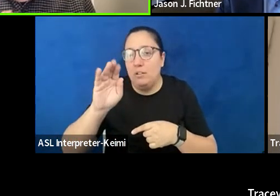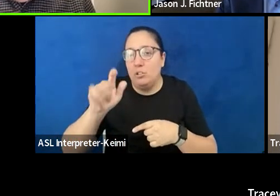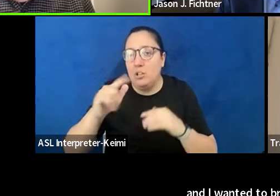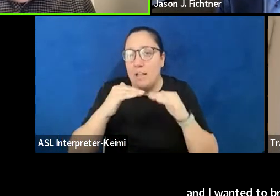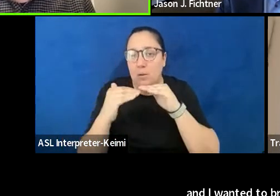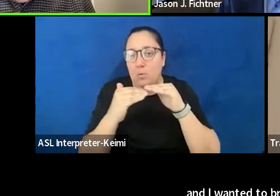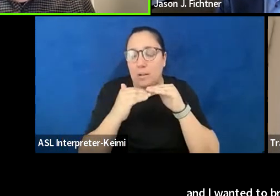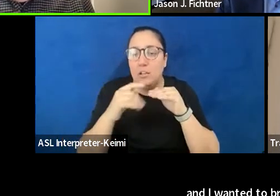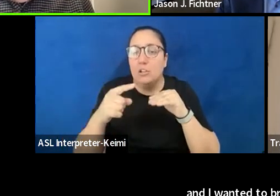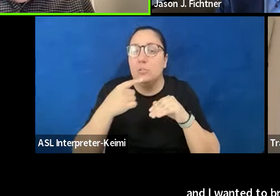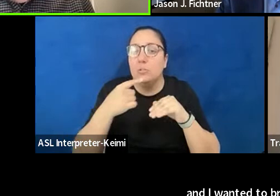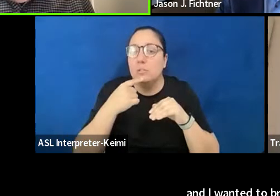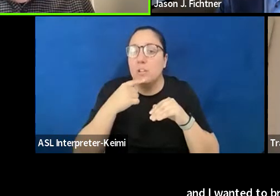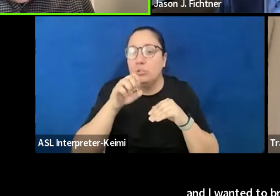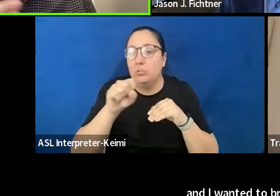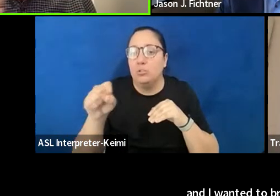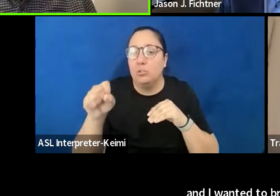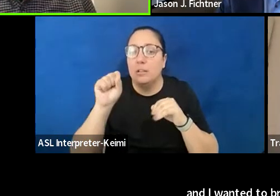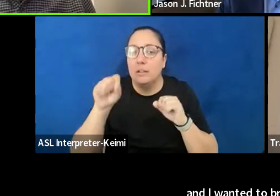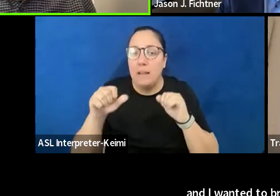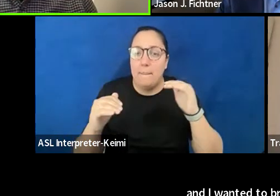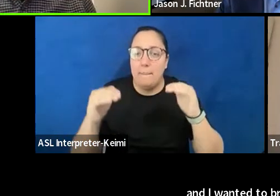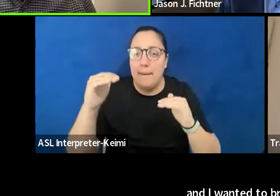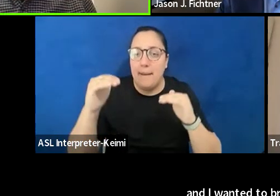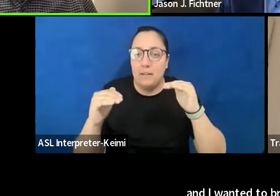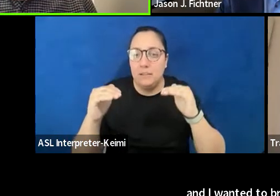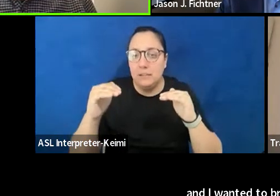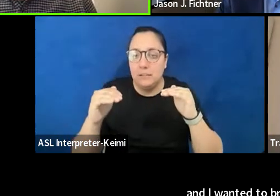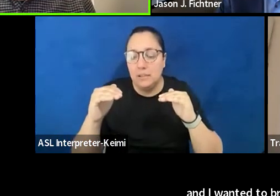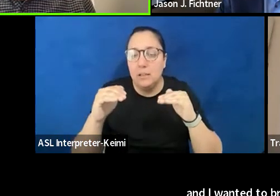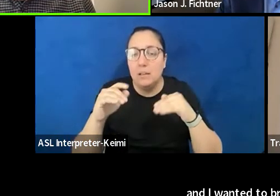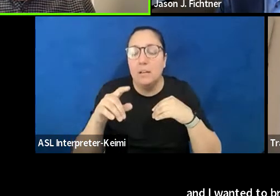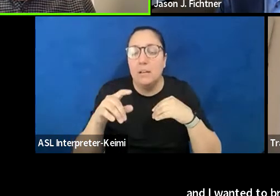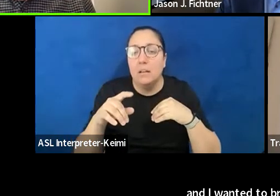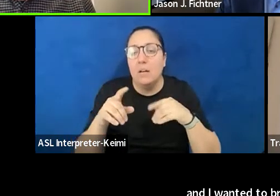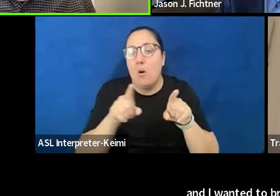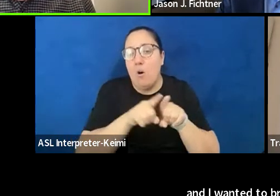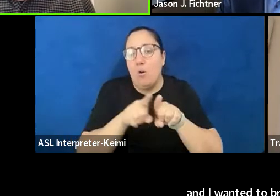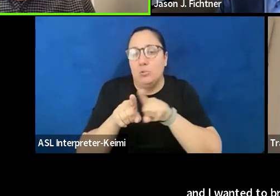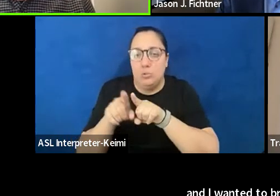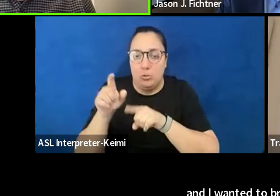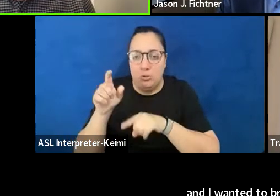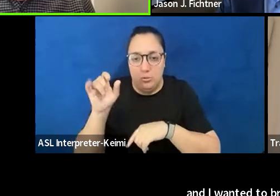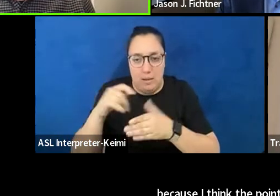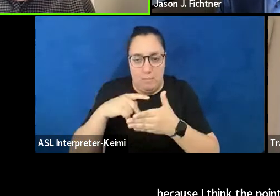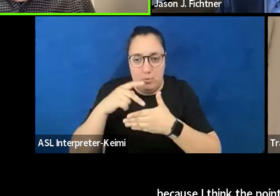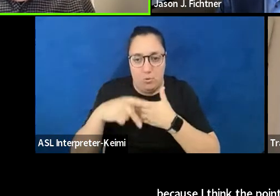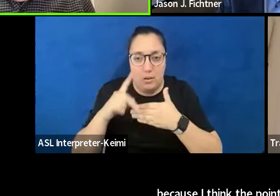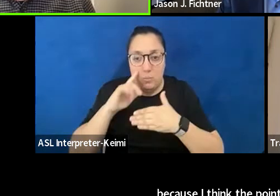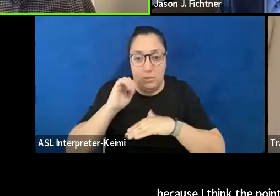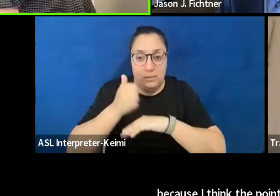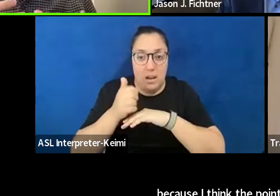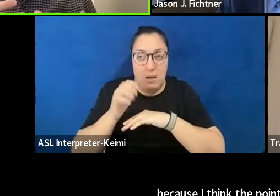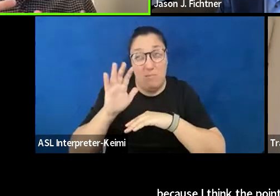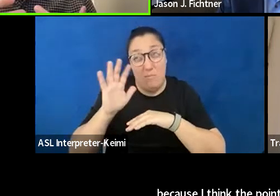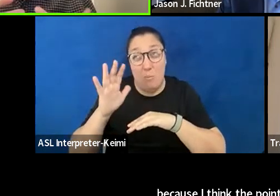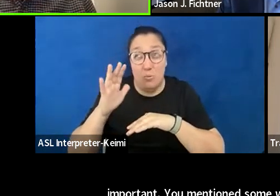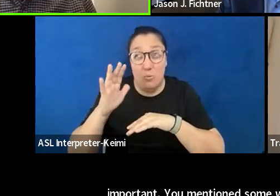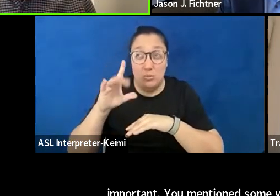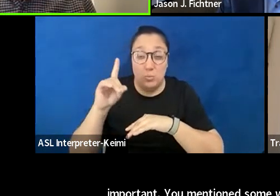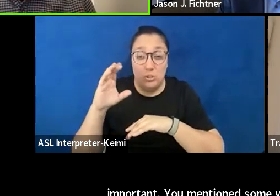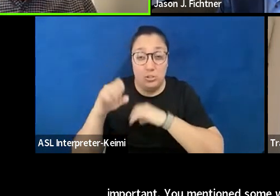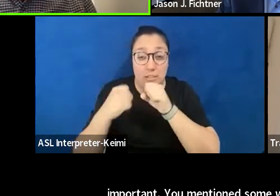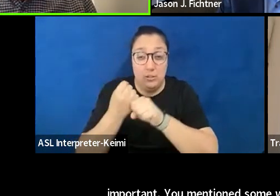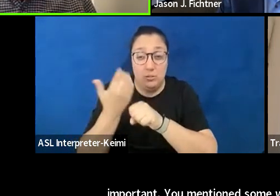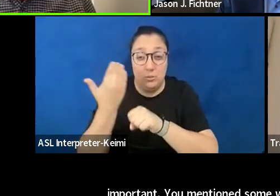can balance against some historical inequities, but it also, this is a program that was created nearly 100 years ago